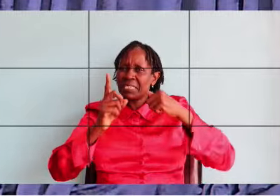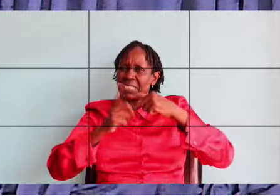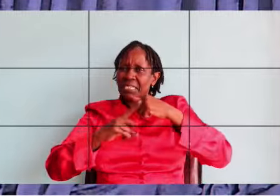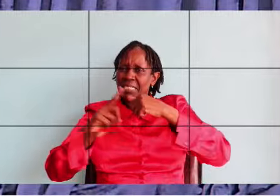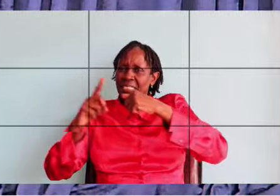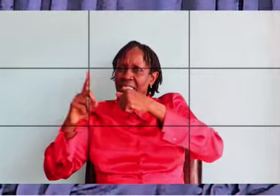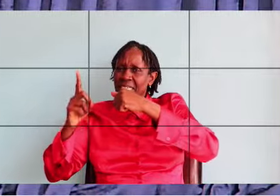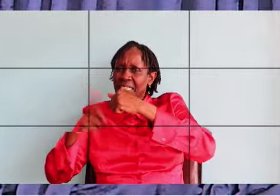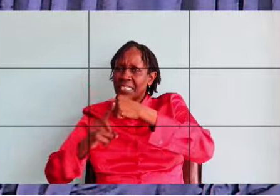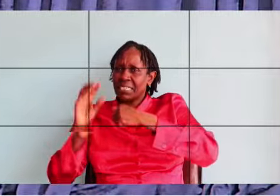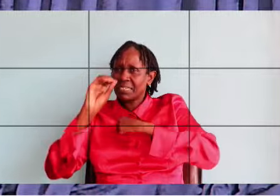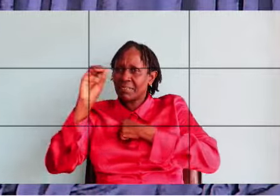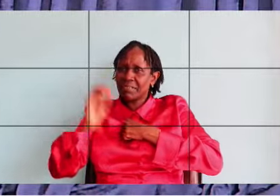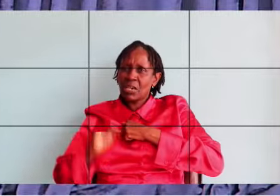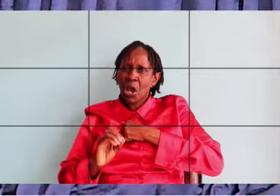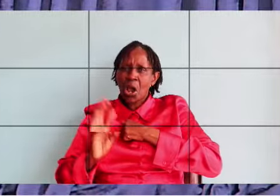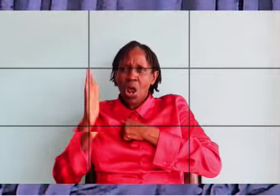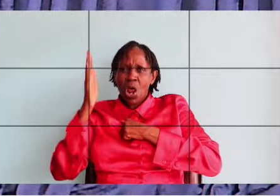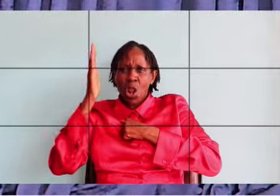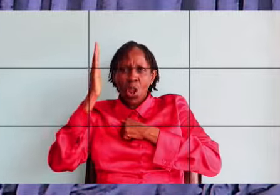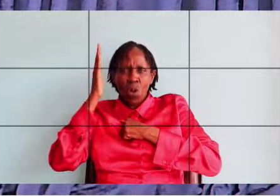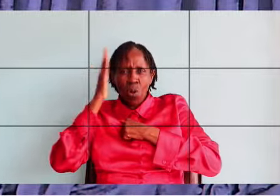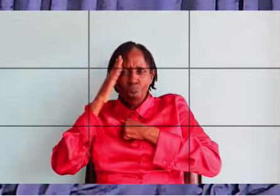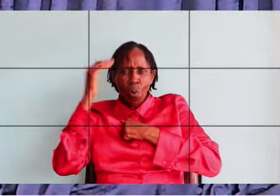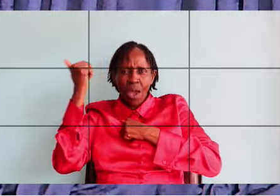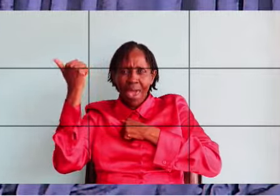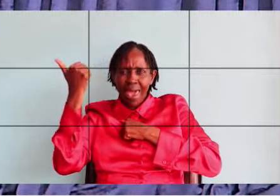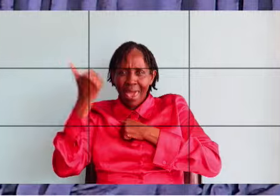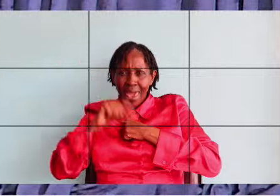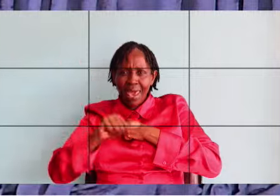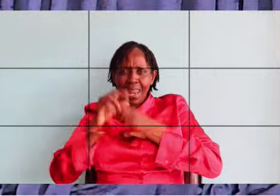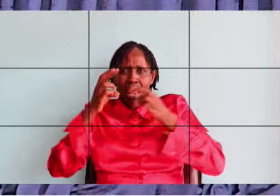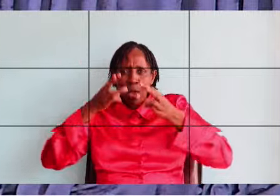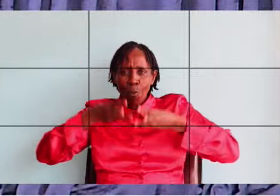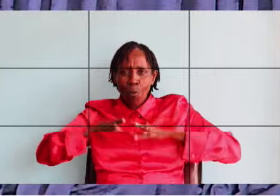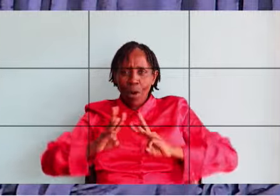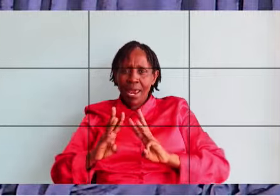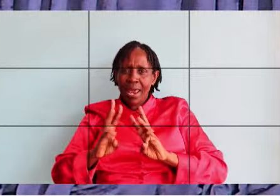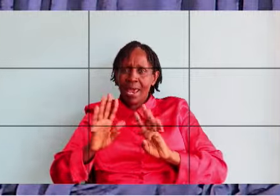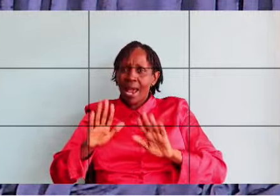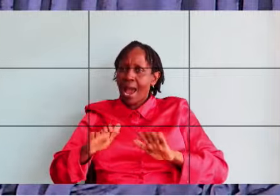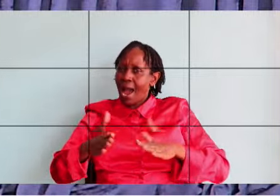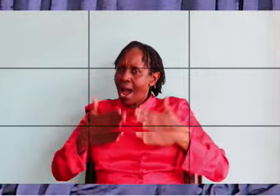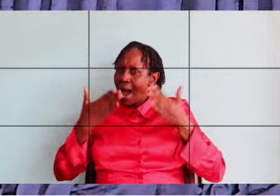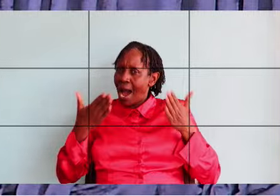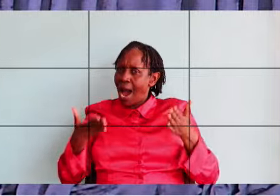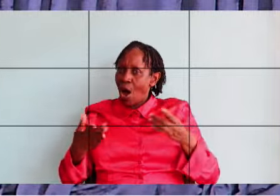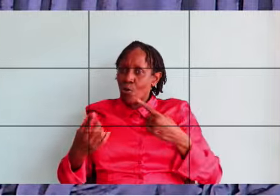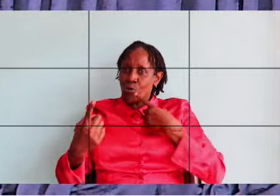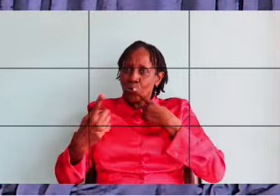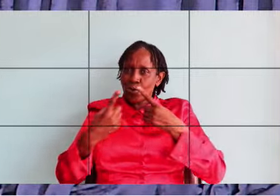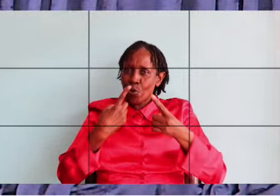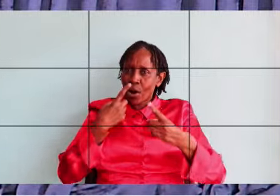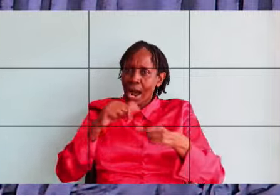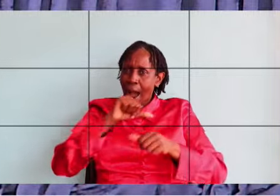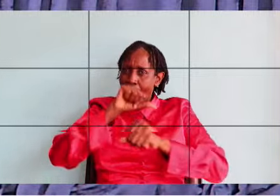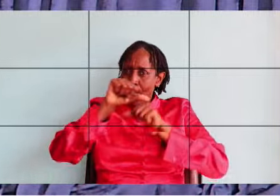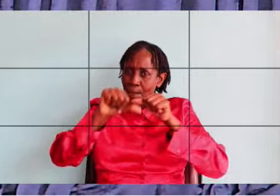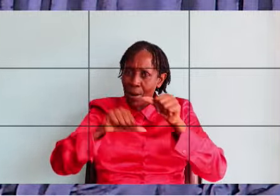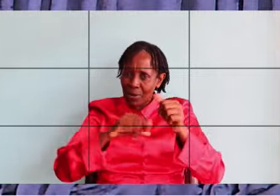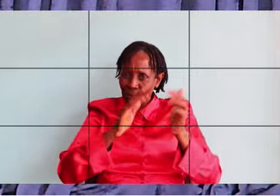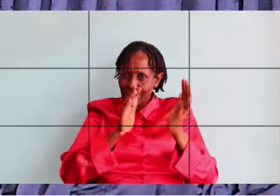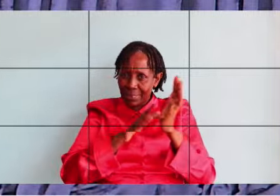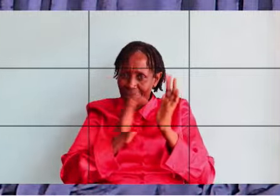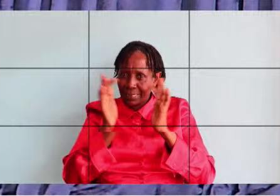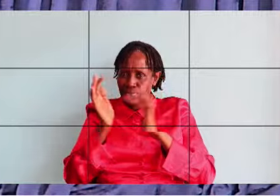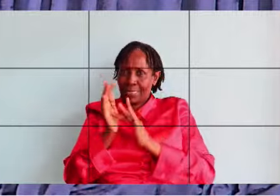know any method of how they would tell somebody about Jesus. How they would cut.